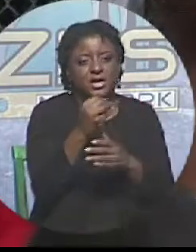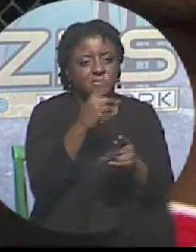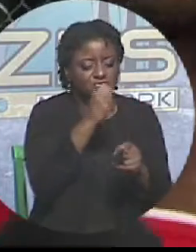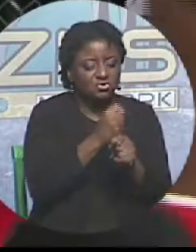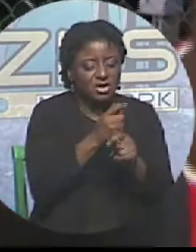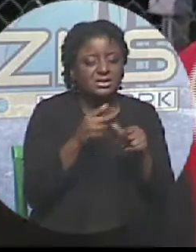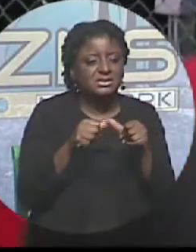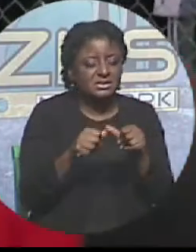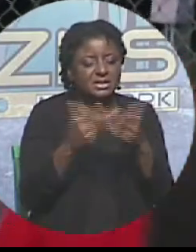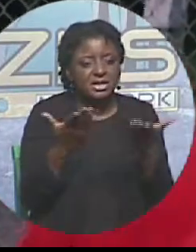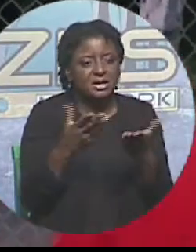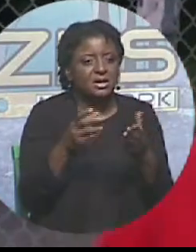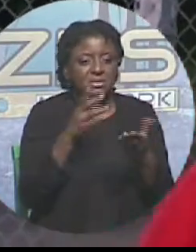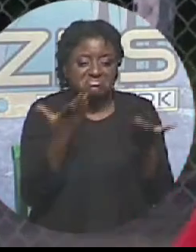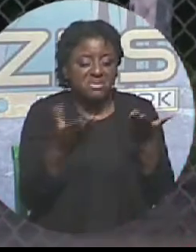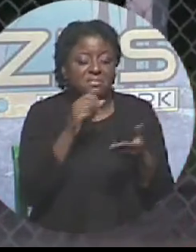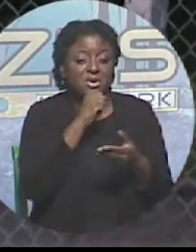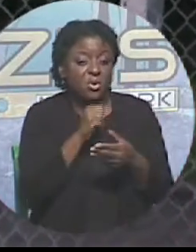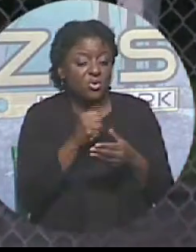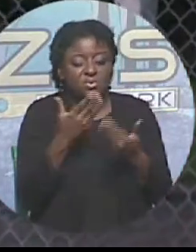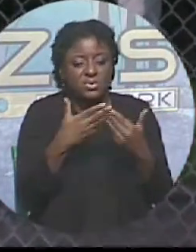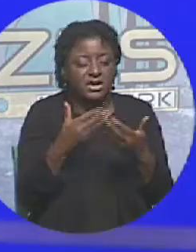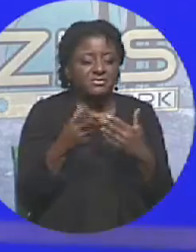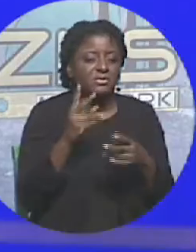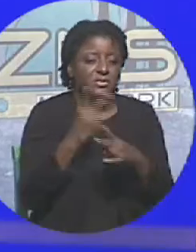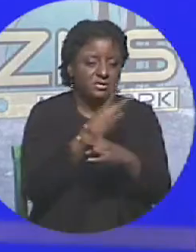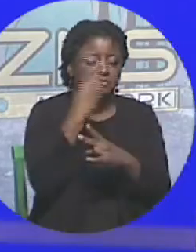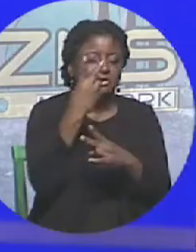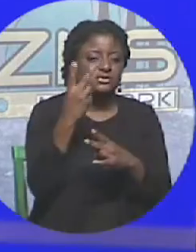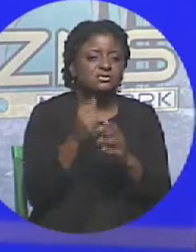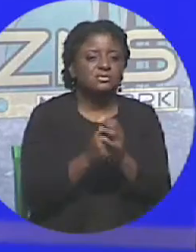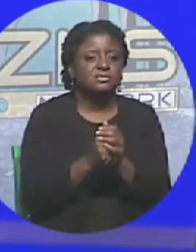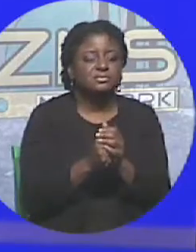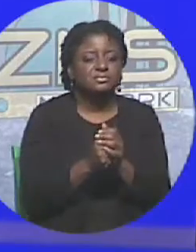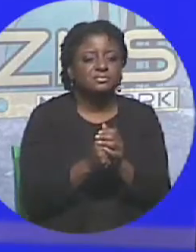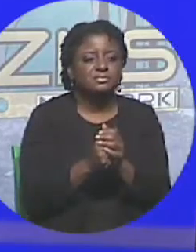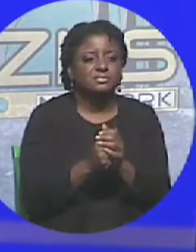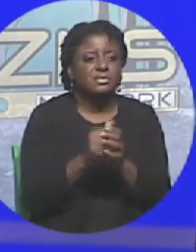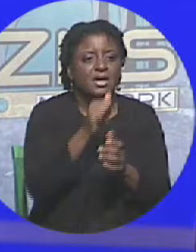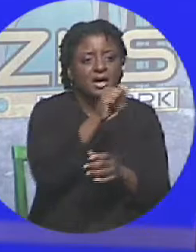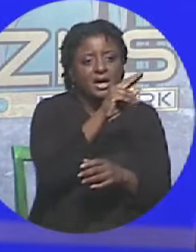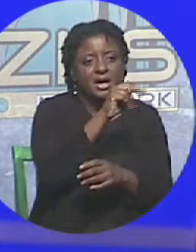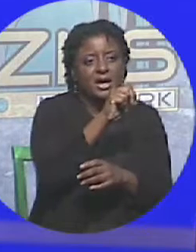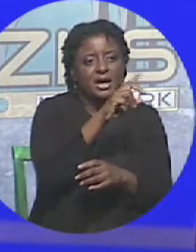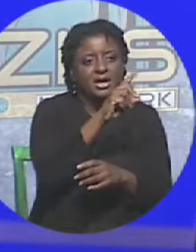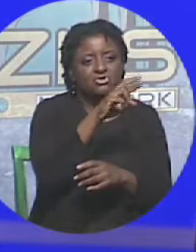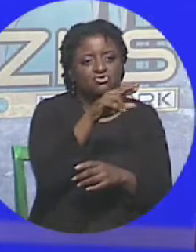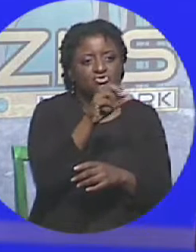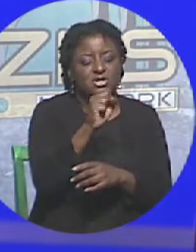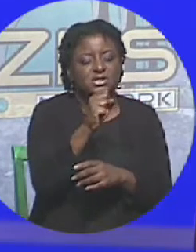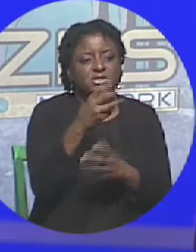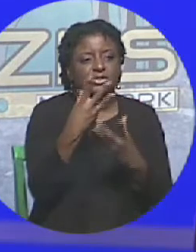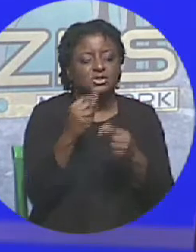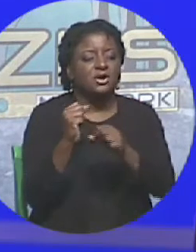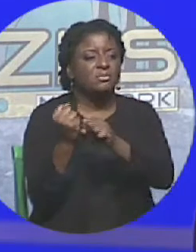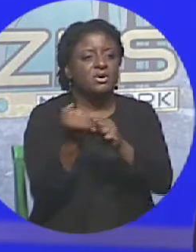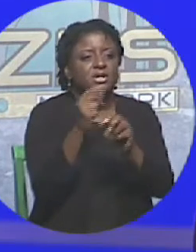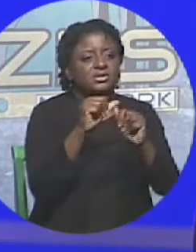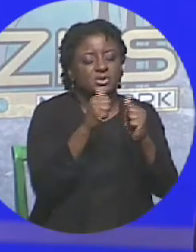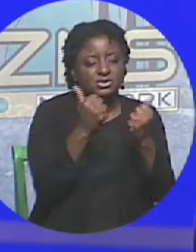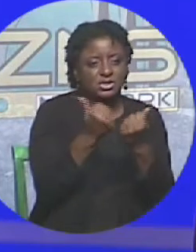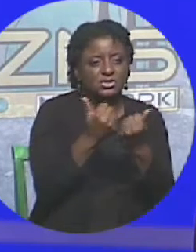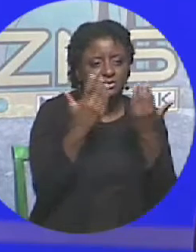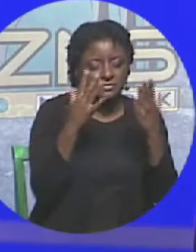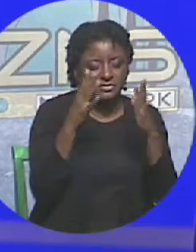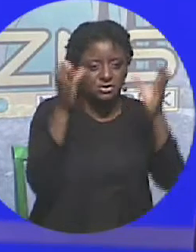old, whatever they call us, but we're going to be the victor no matter what. The Andrews Softball Association has already crowned its ladies champion, and